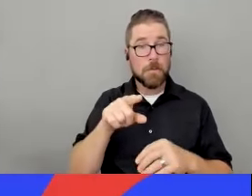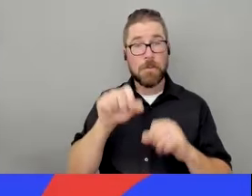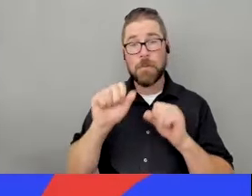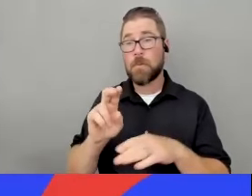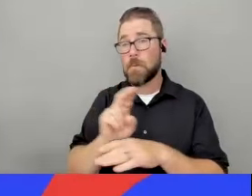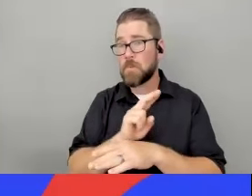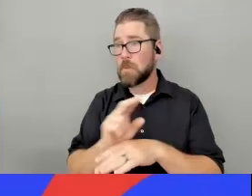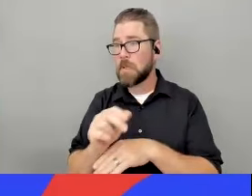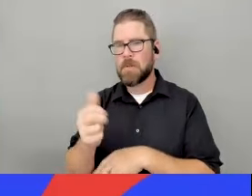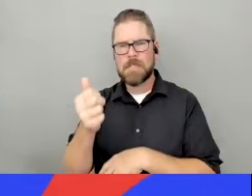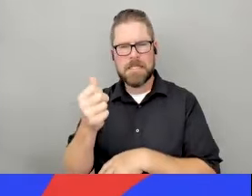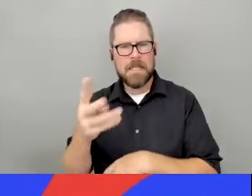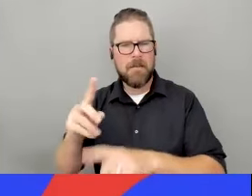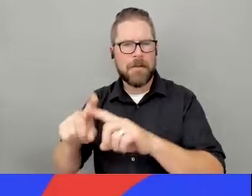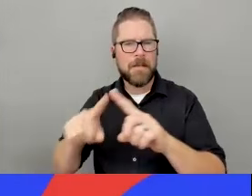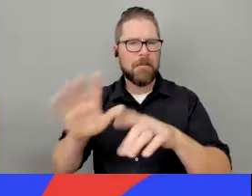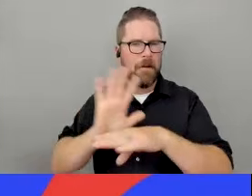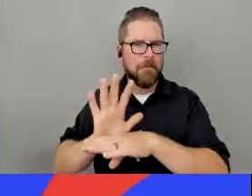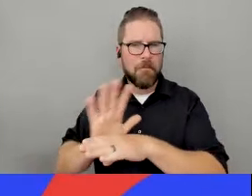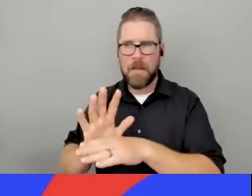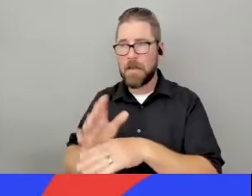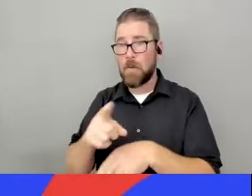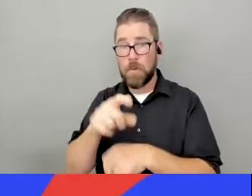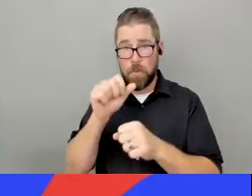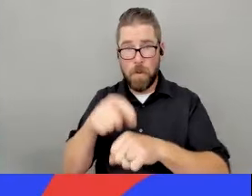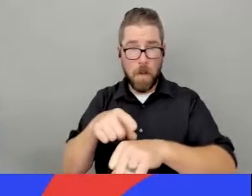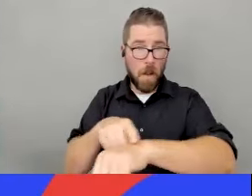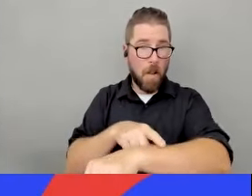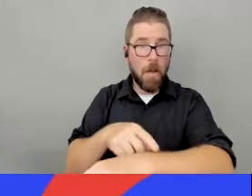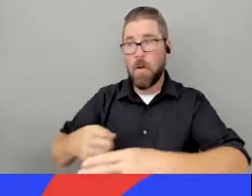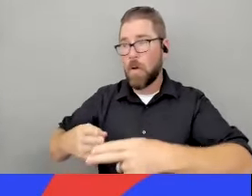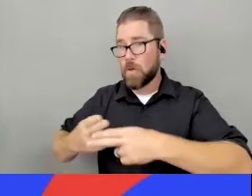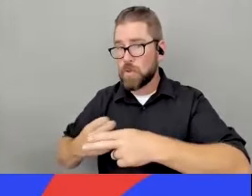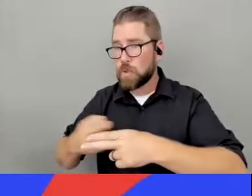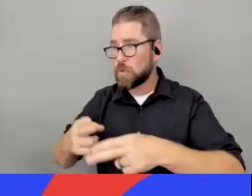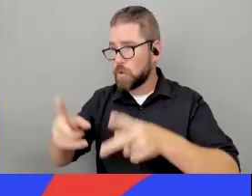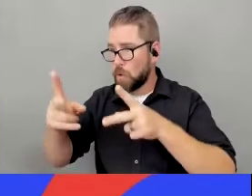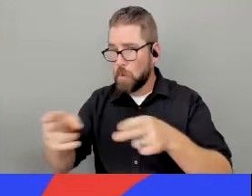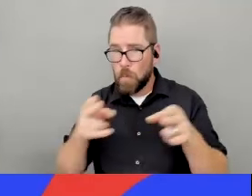use multiple short videos. You can combine them into one assignment really, really easily.